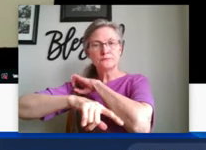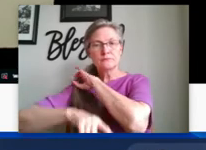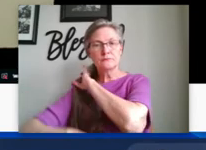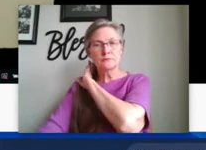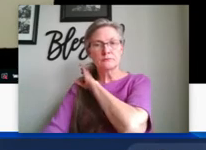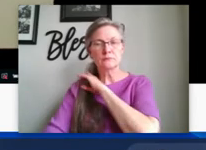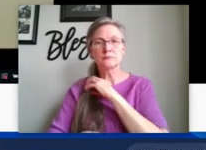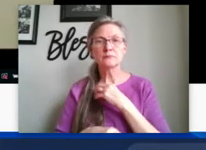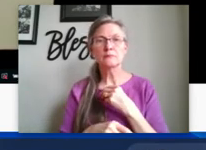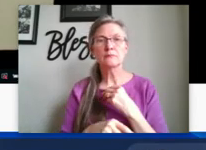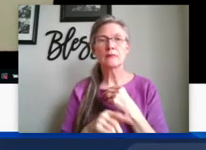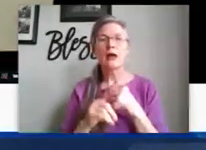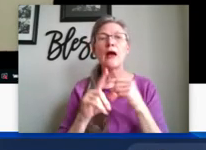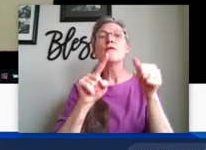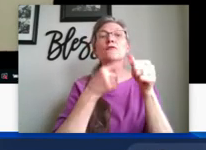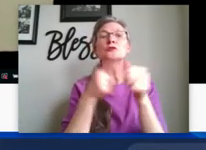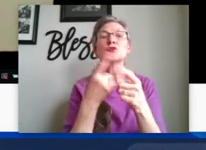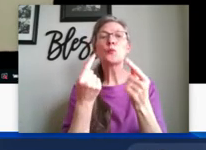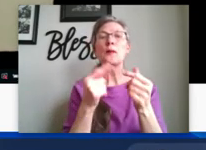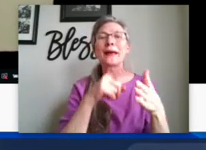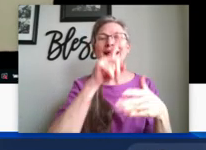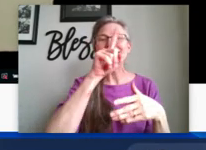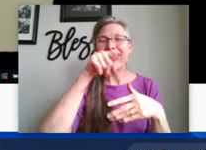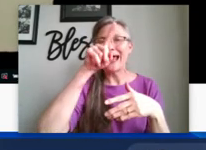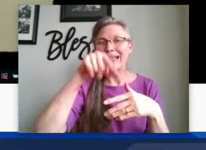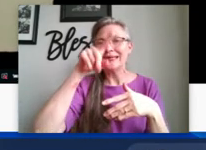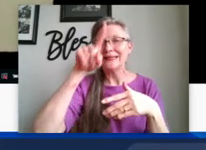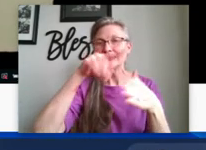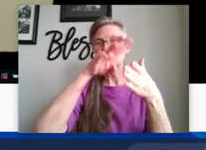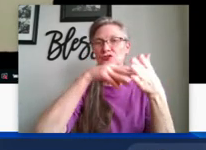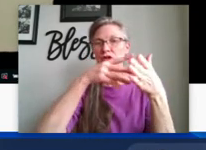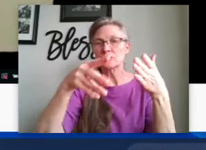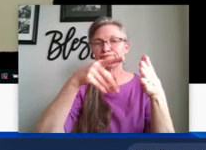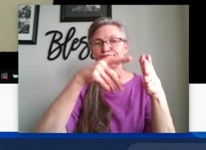building my line plot, I want to make a tally chart just so I can make sure that